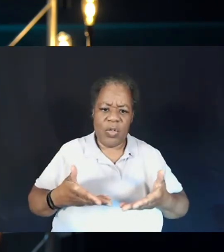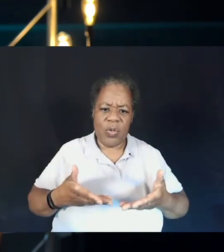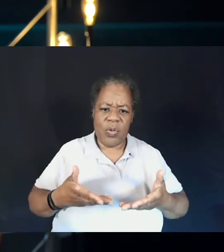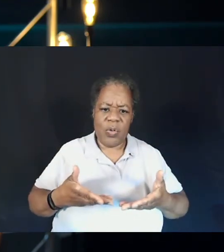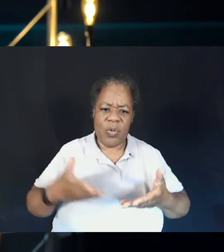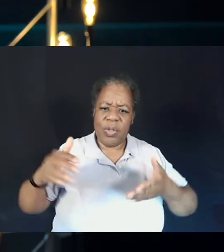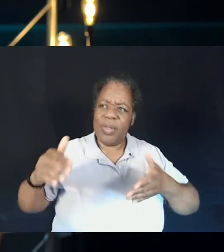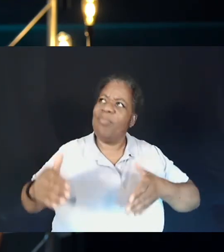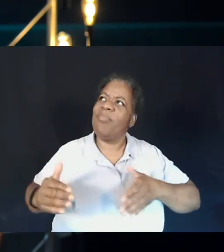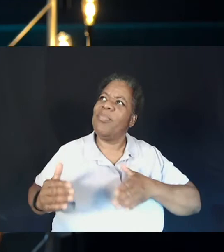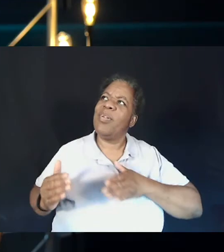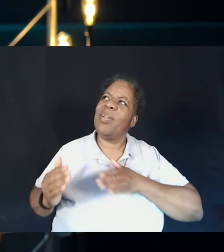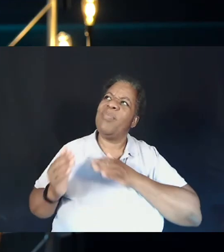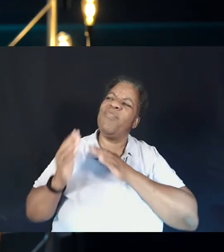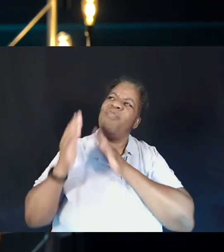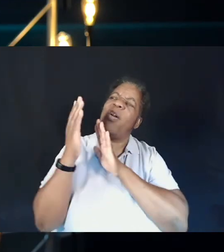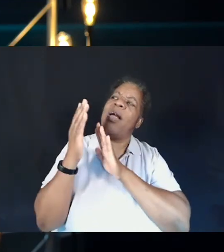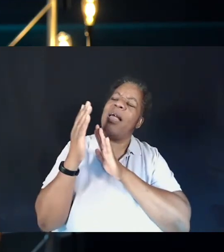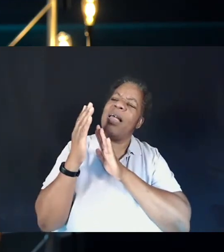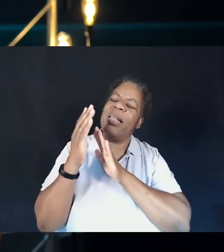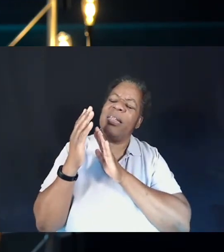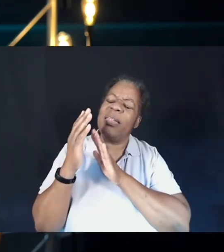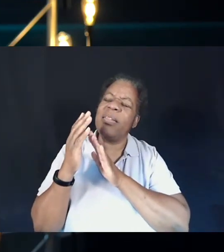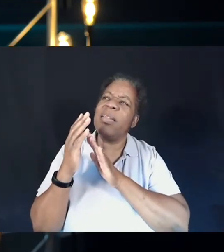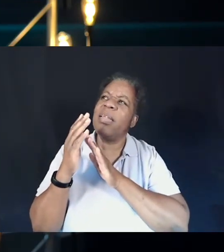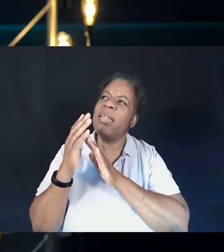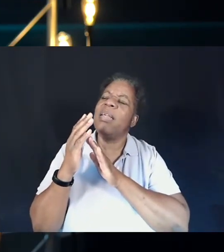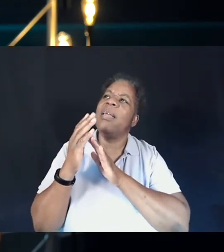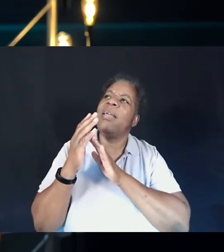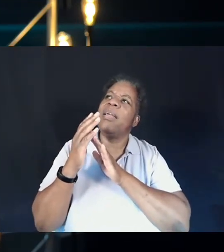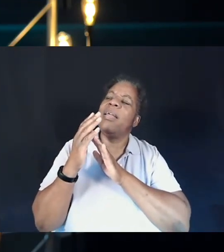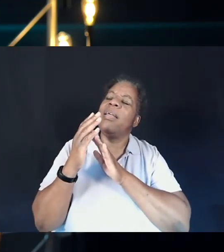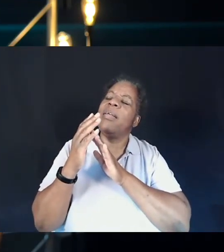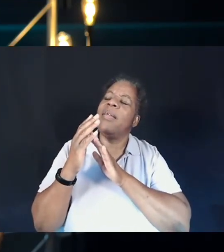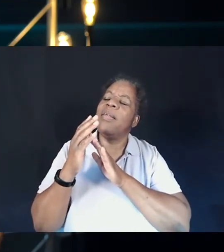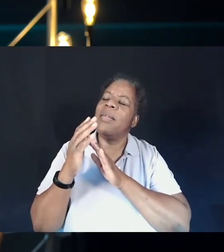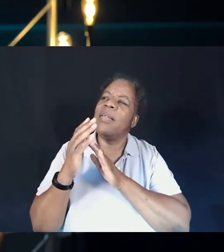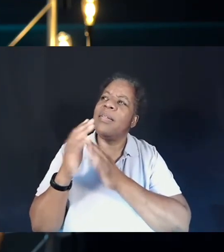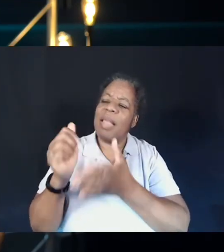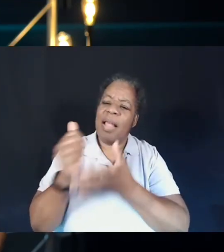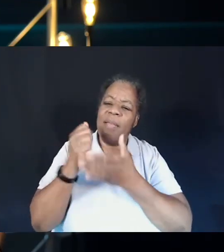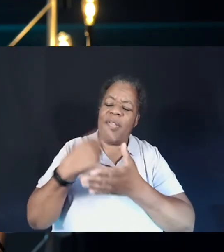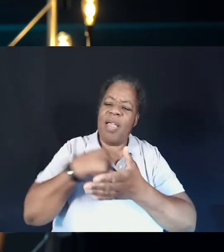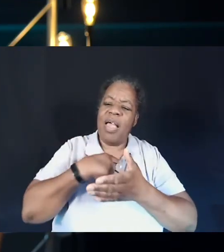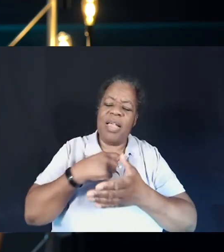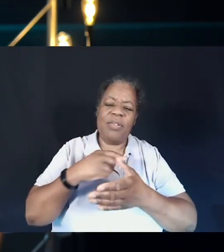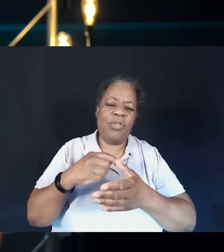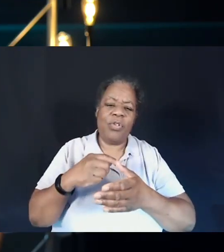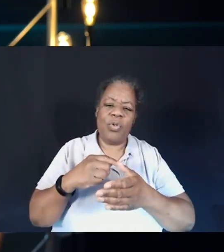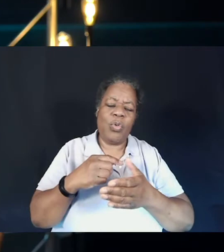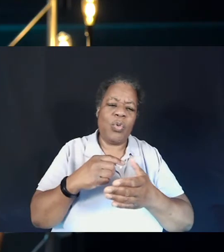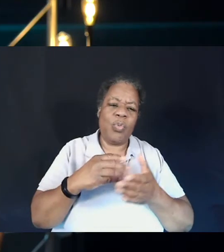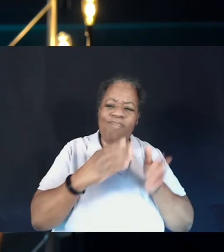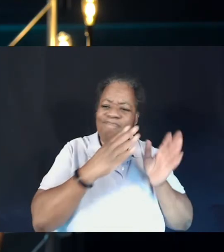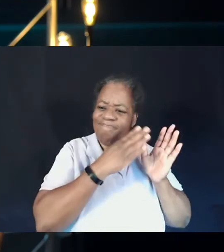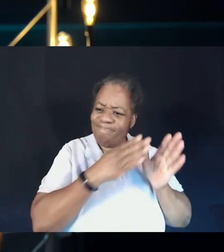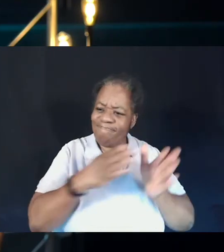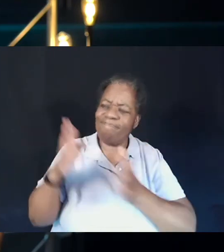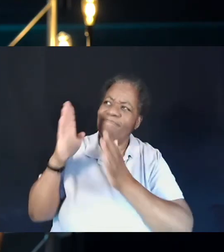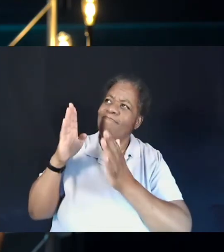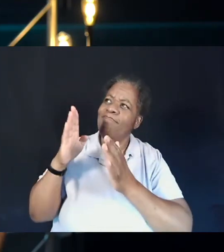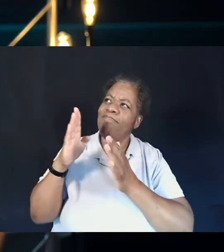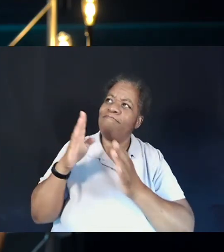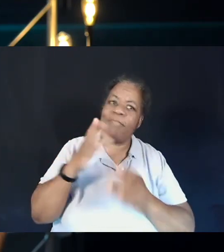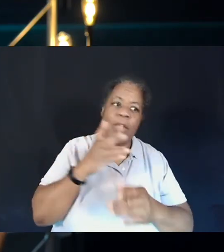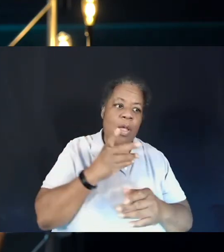shallow pretension and self-centered living. Both kings faced difficult and dark seasons after these